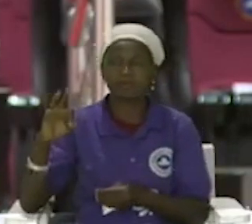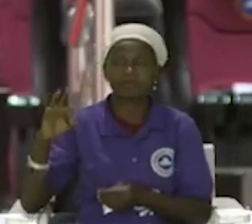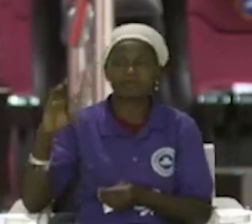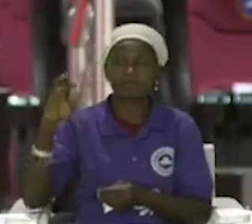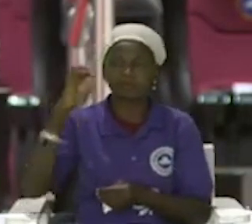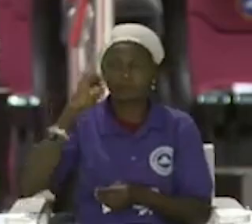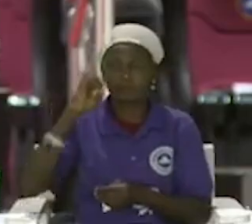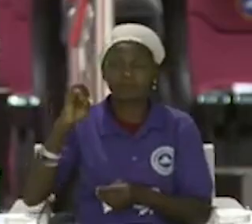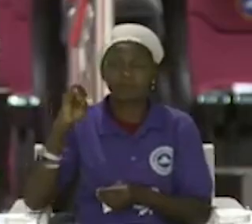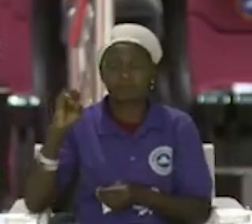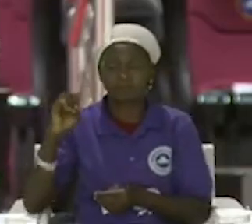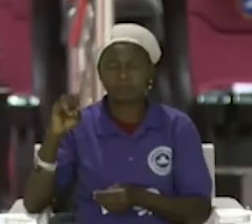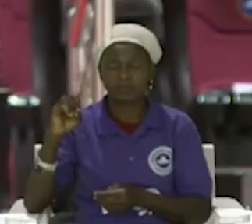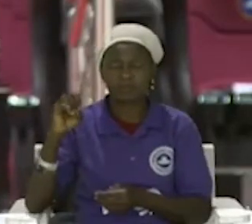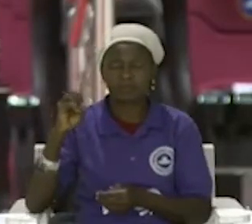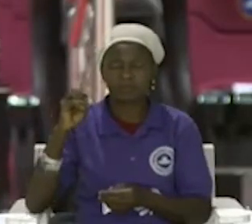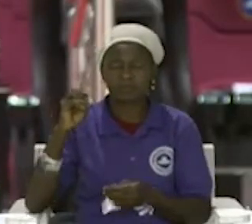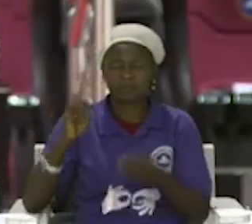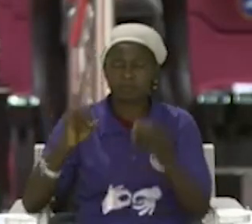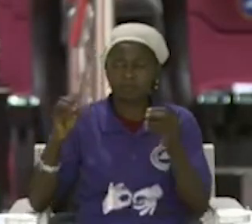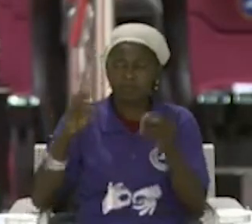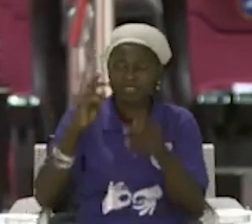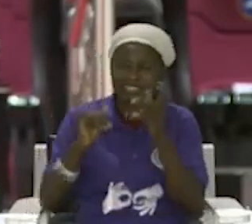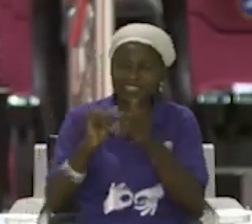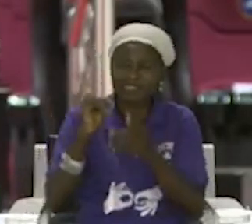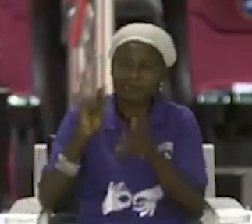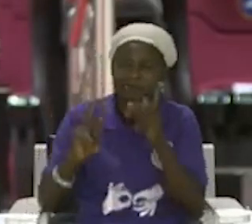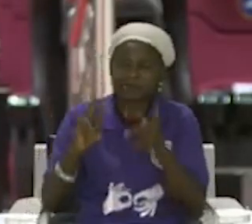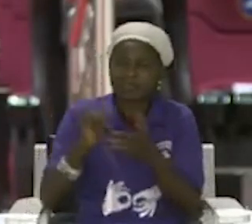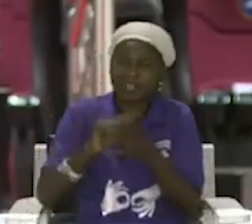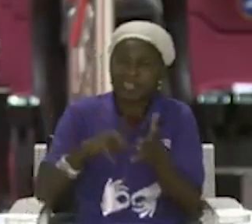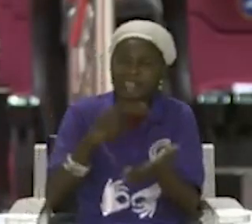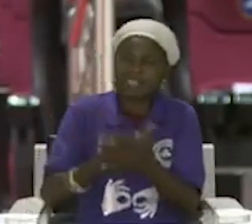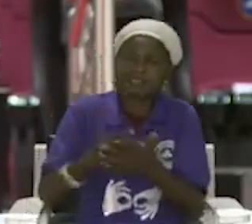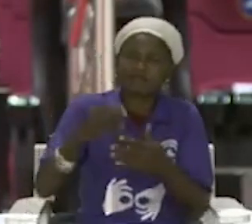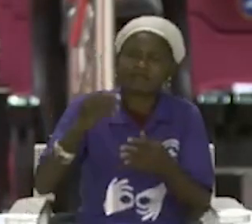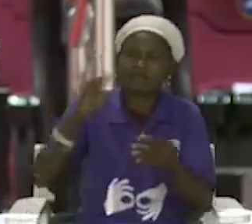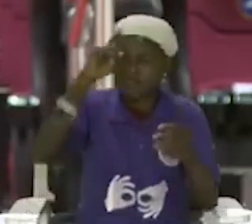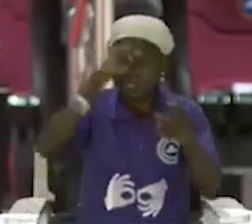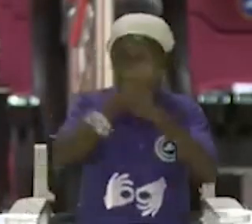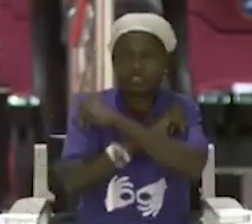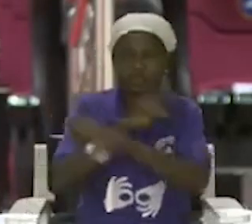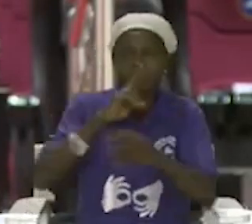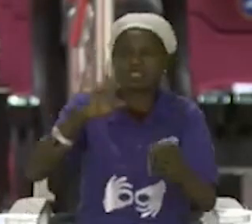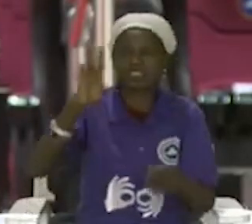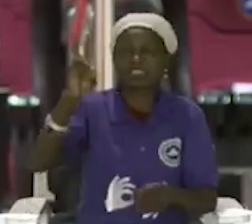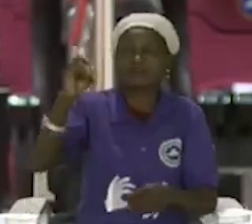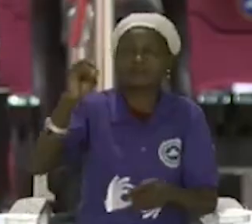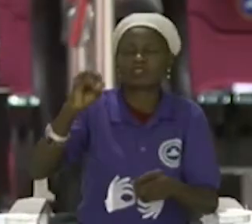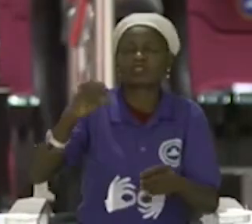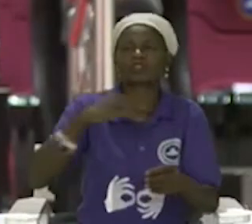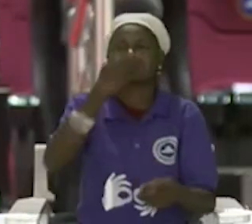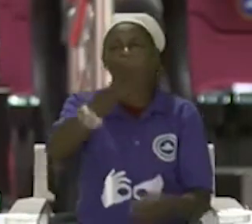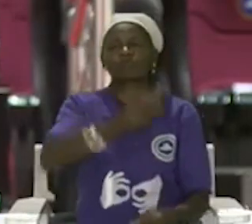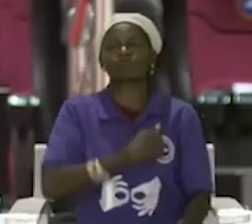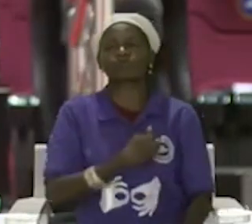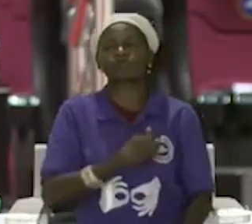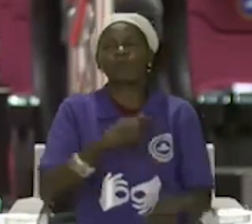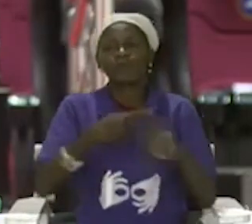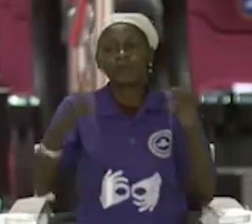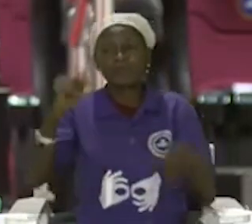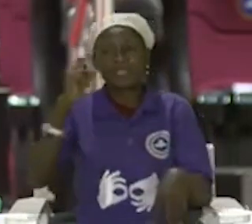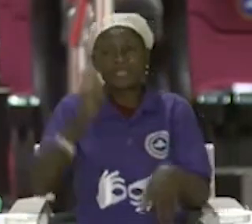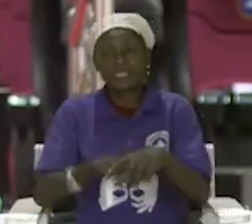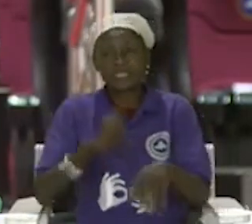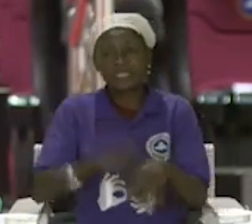Israelis that got to Egypt were 70 souls. But by the